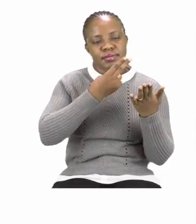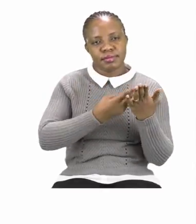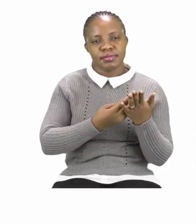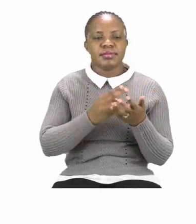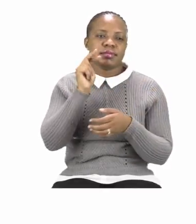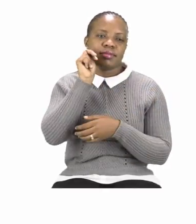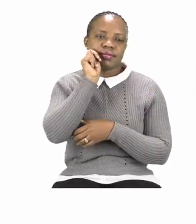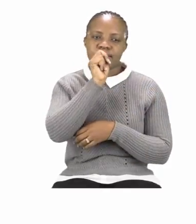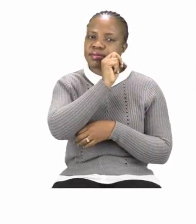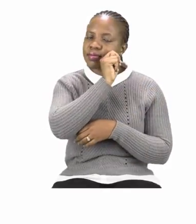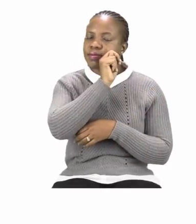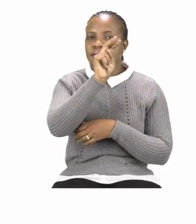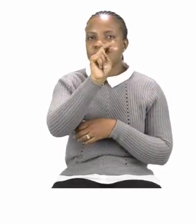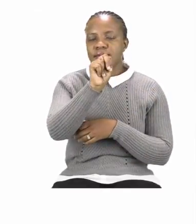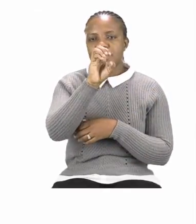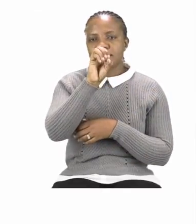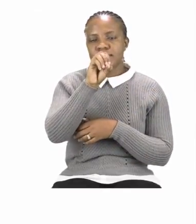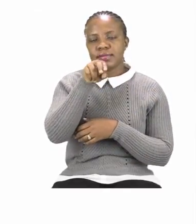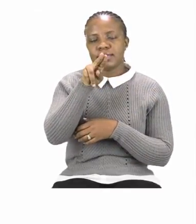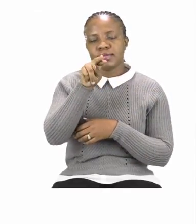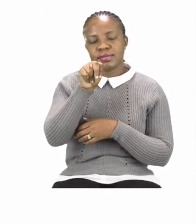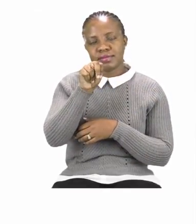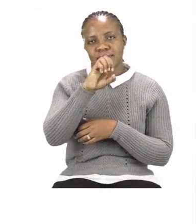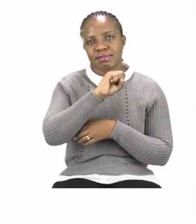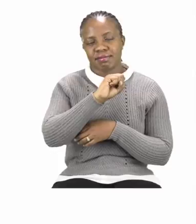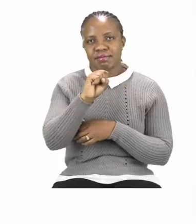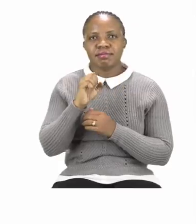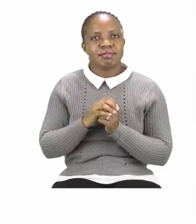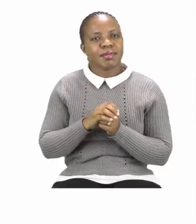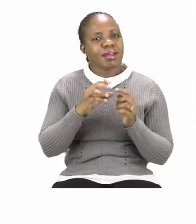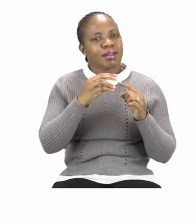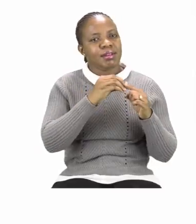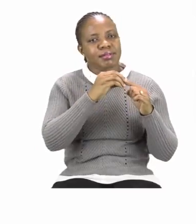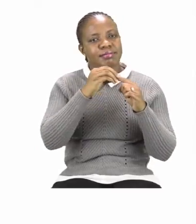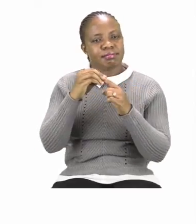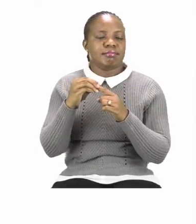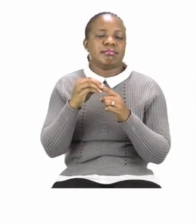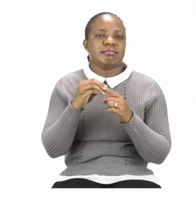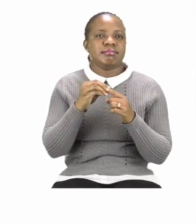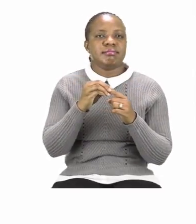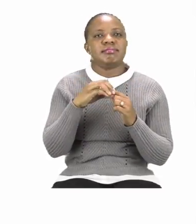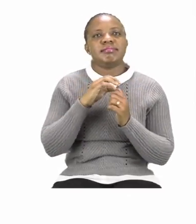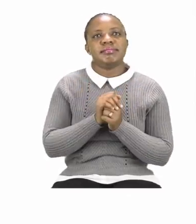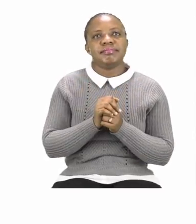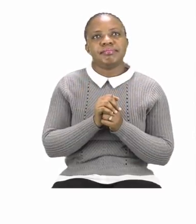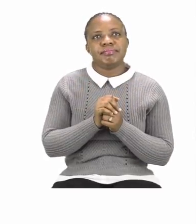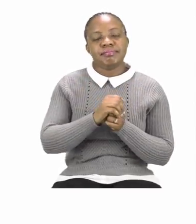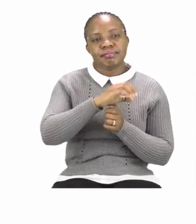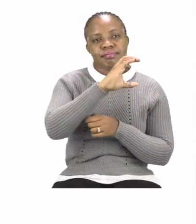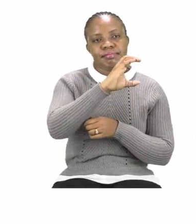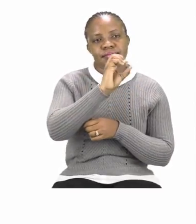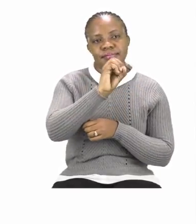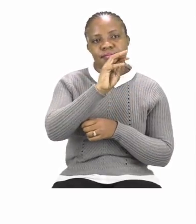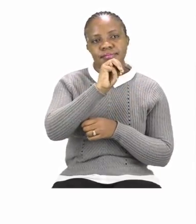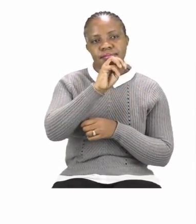use them anywhere to replace any noun. The common pronouns that we